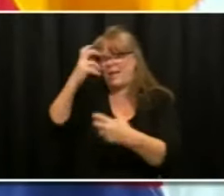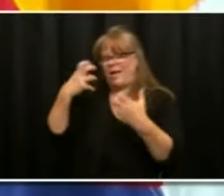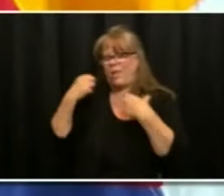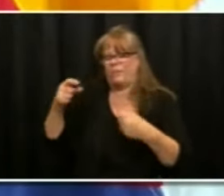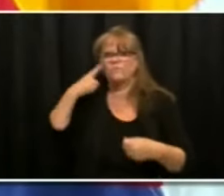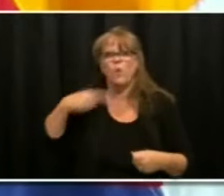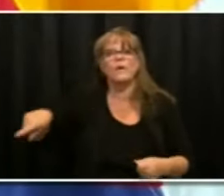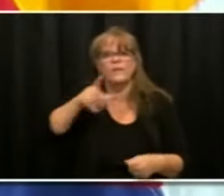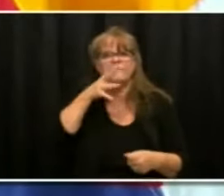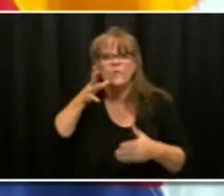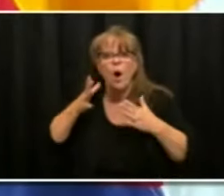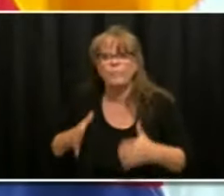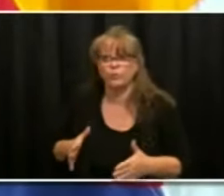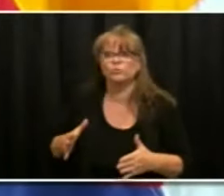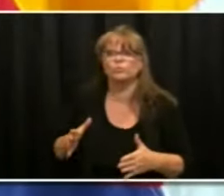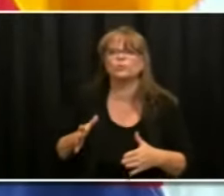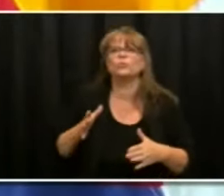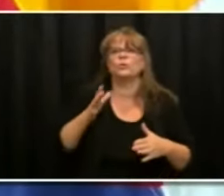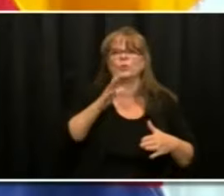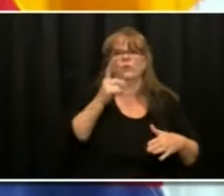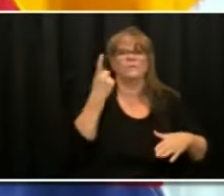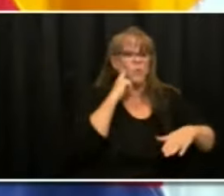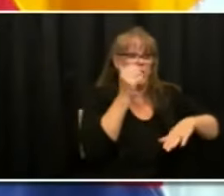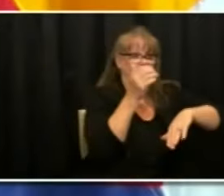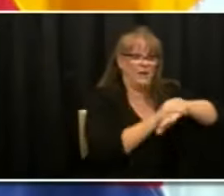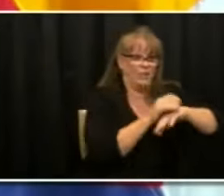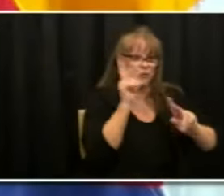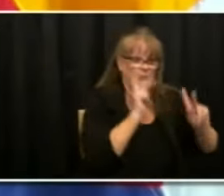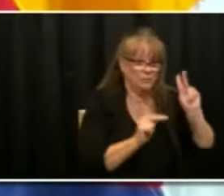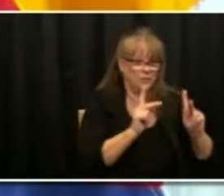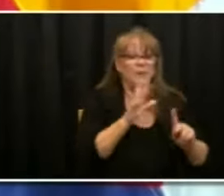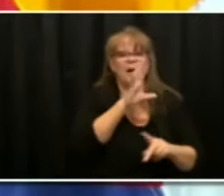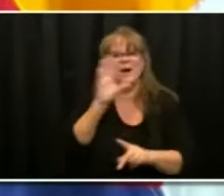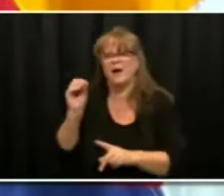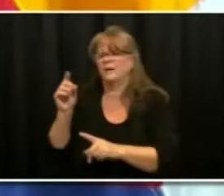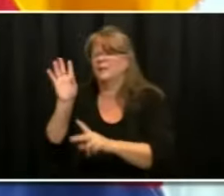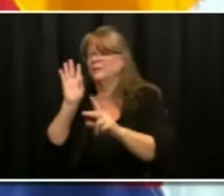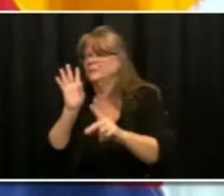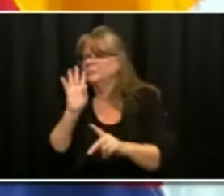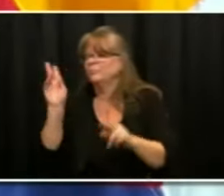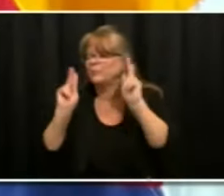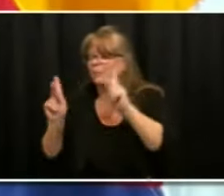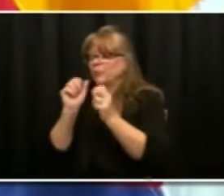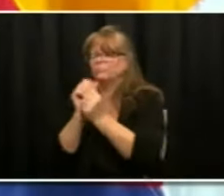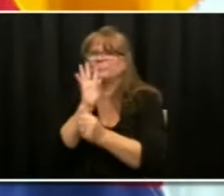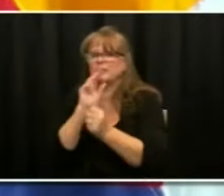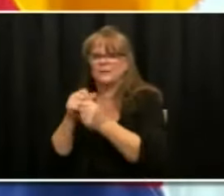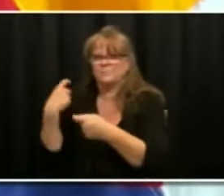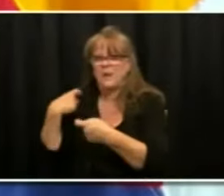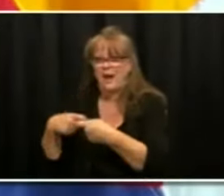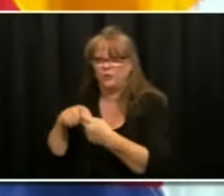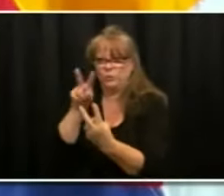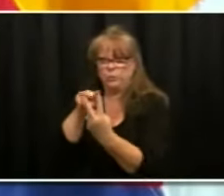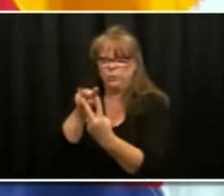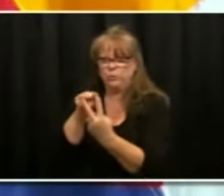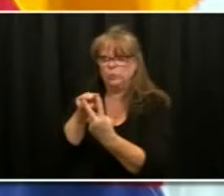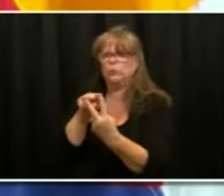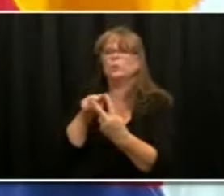are free, confidential services available to them. And all of these services can be found at our website,